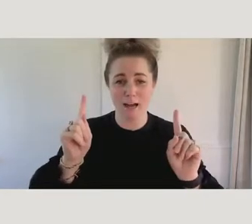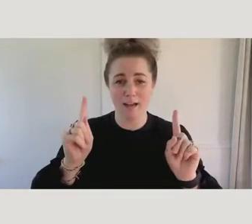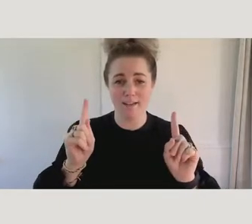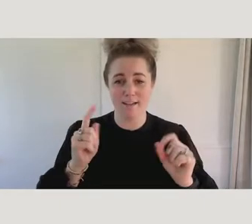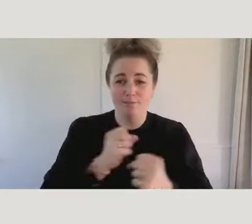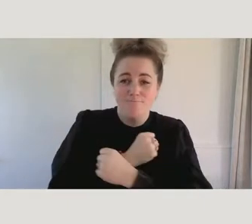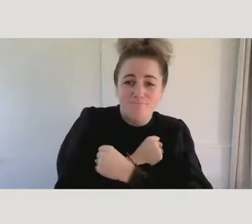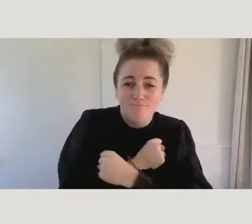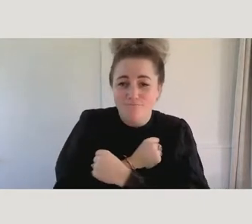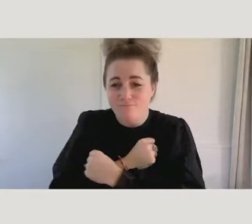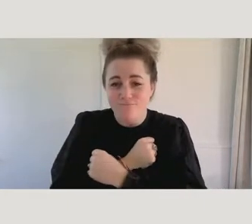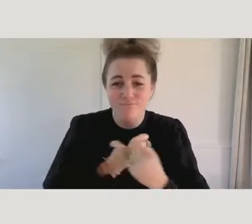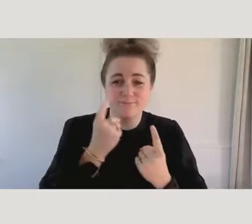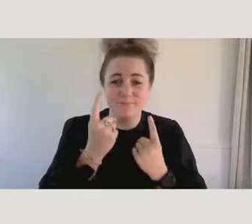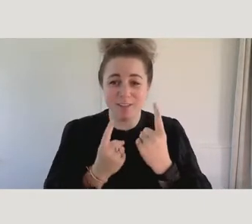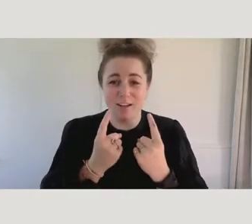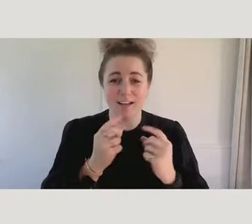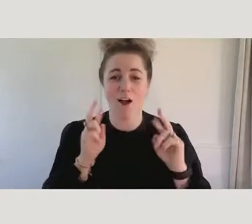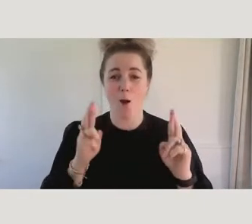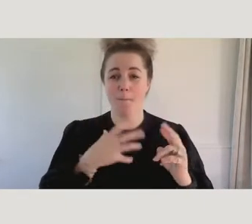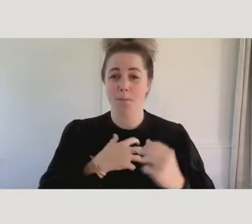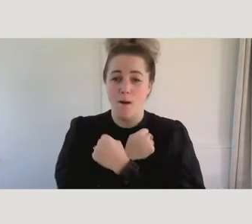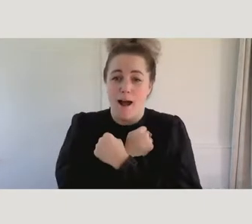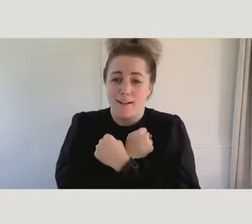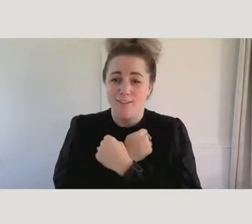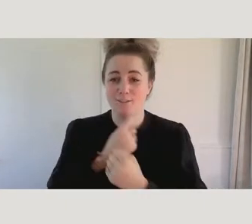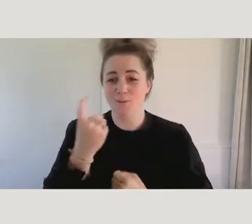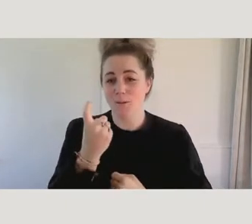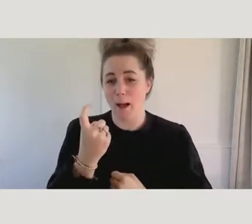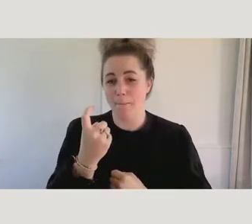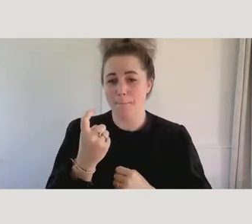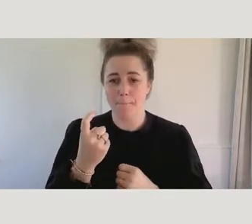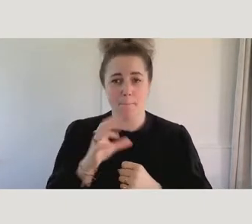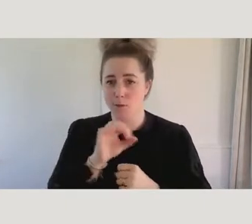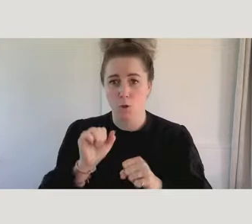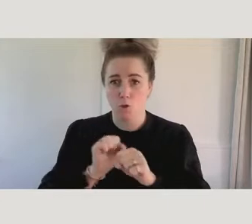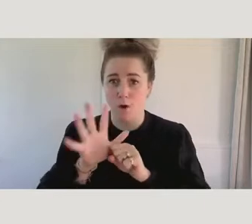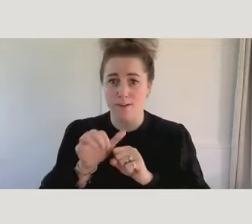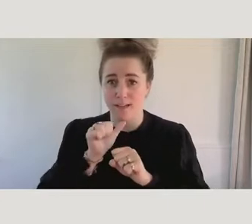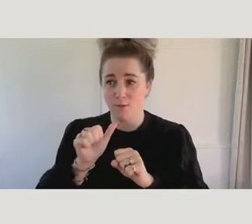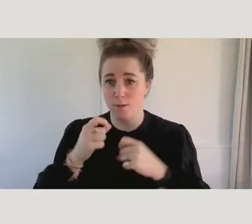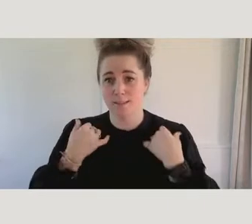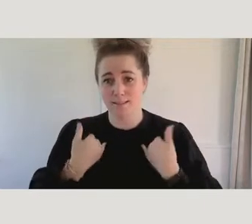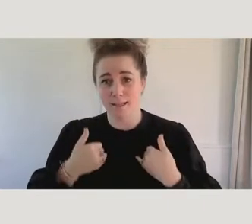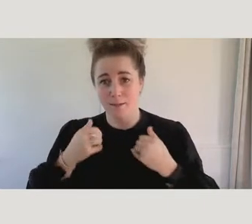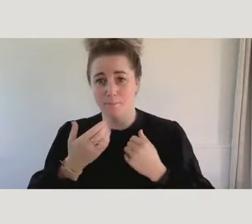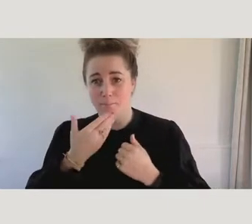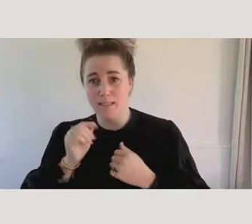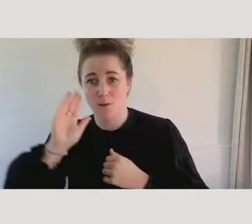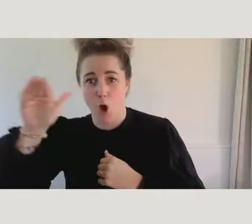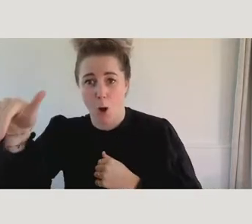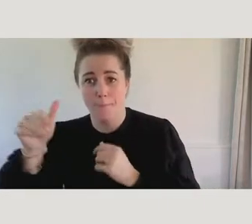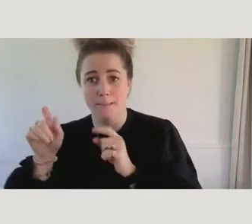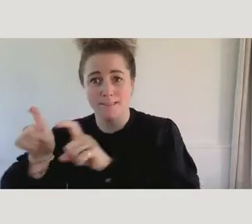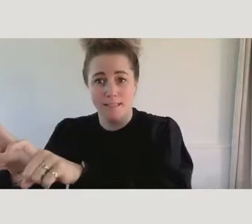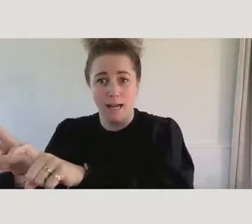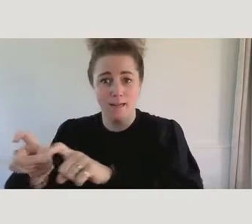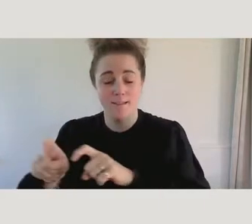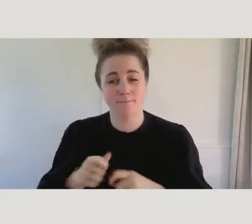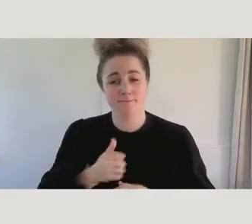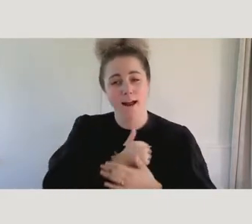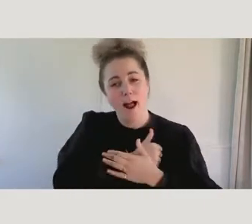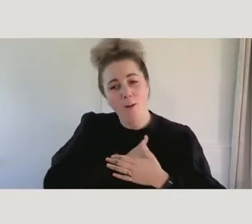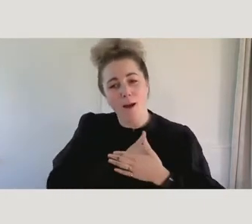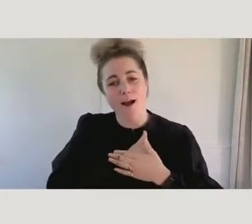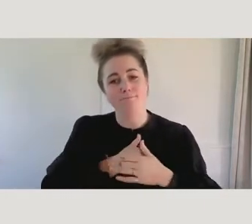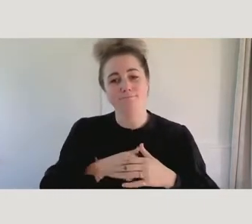hugs um and I hope more hugs to come but less covered okay if you're not feeling well please stay home but um but other than that Aloha and